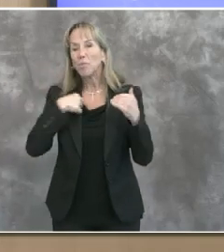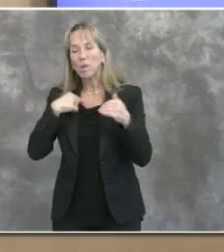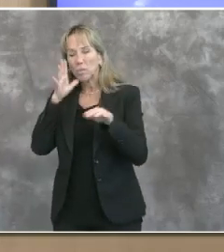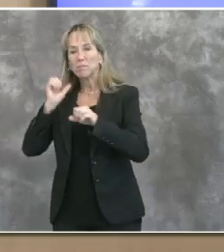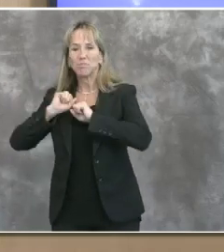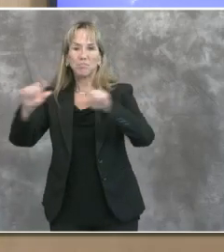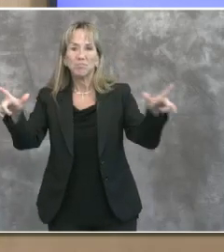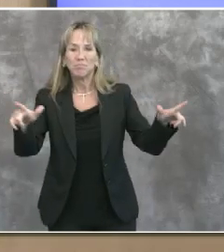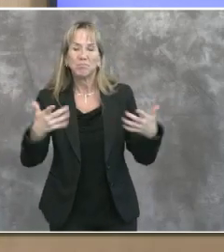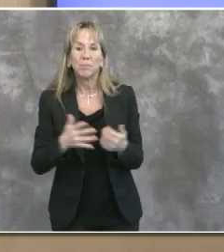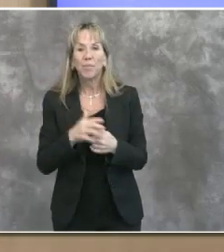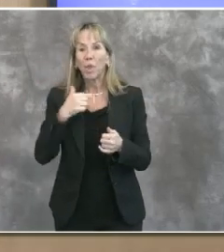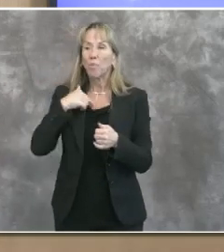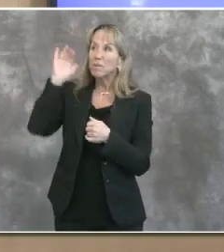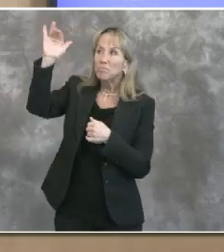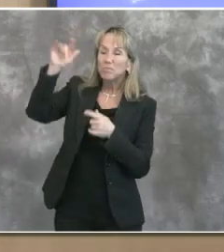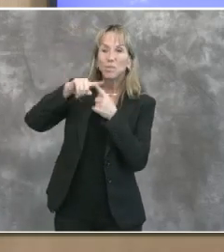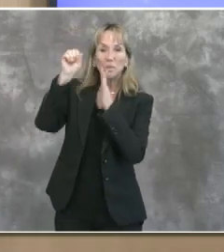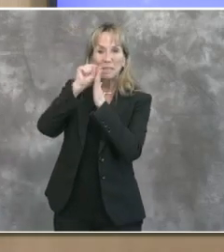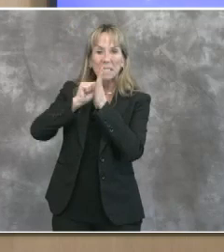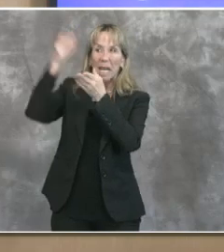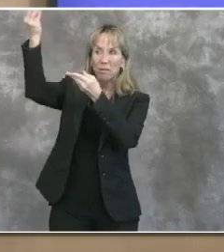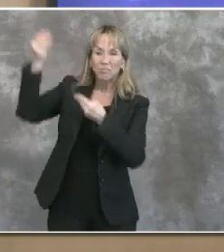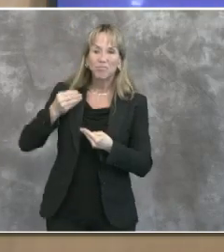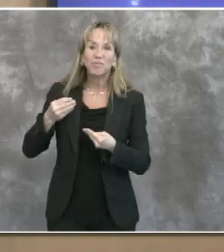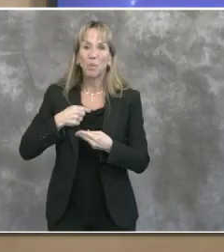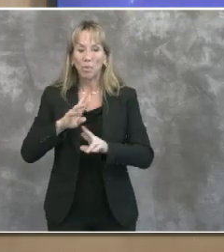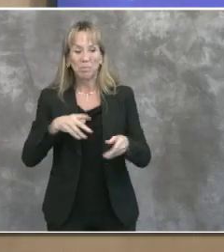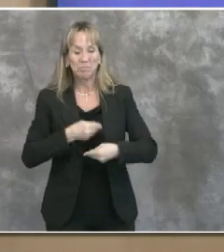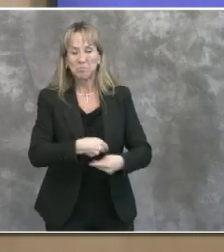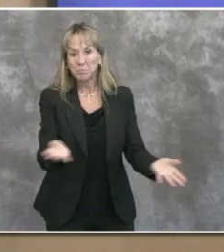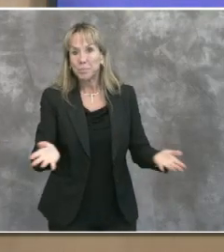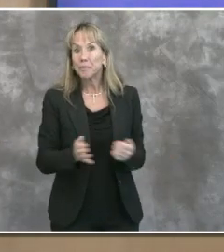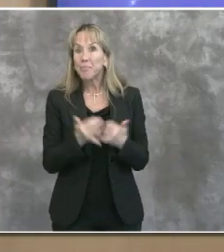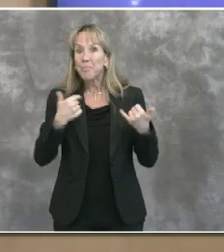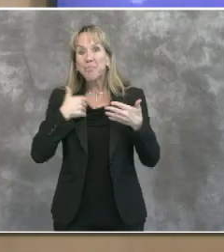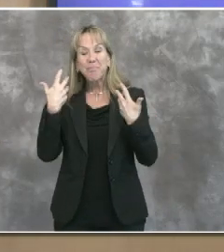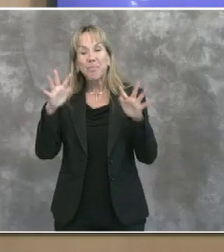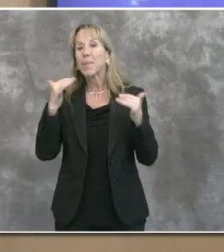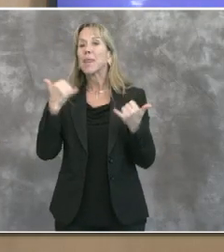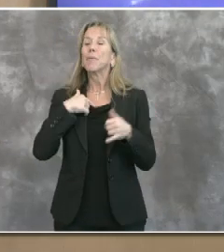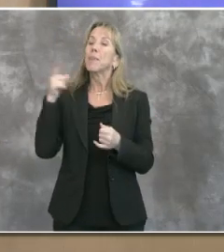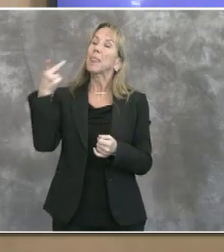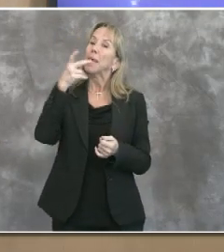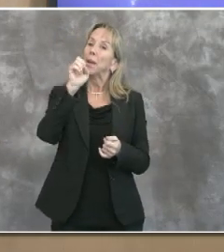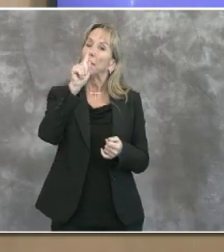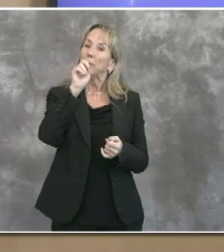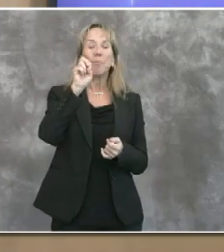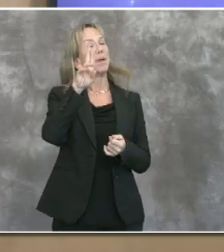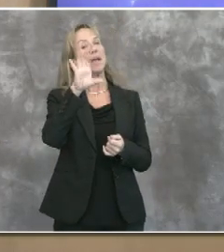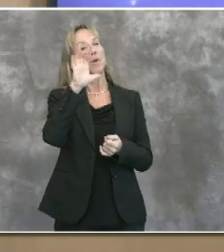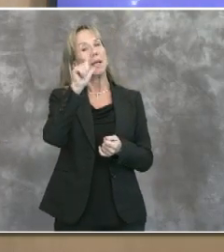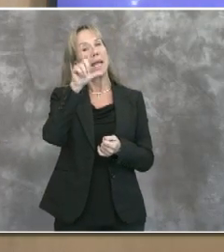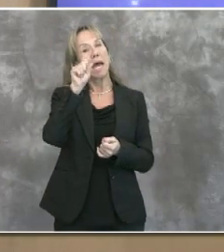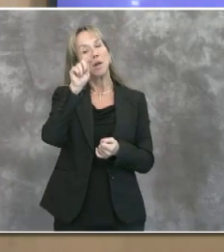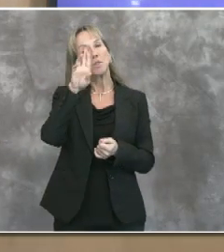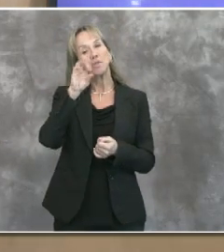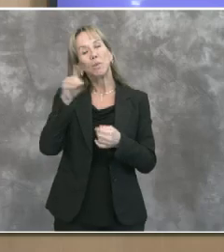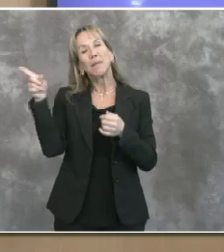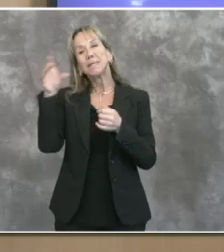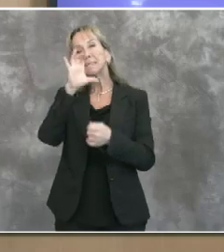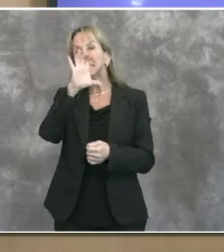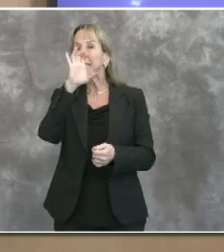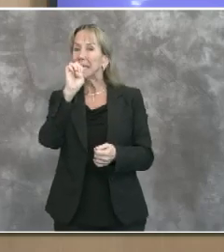we've requested from the state, and those that we've ordered. That concludes my update, and now I'd like to introduce Peter Kallstrom, the CEO of the San Diego Workforce